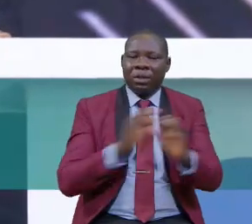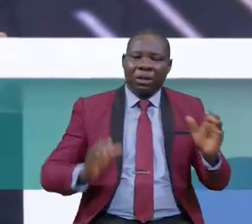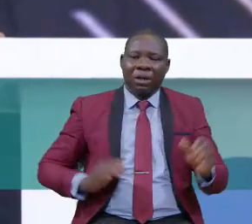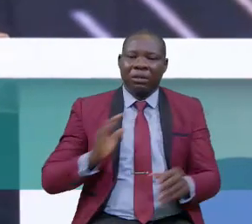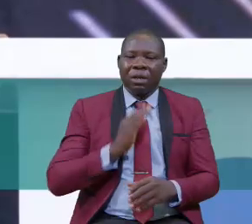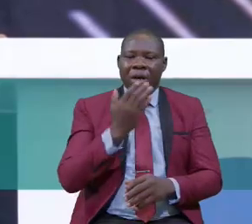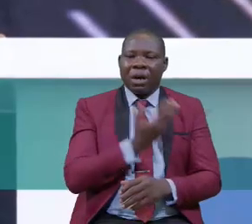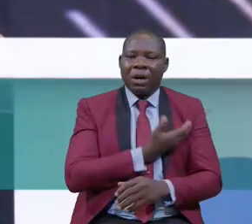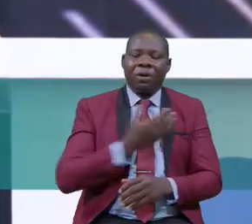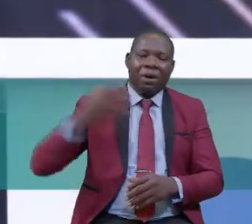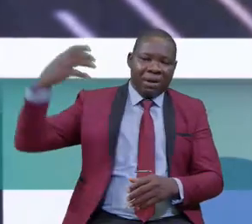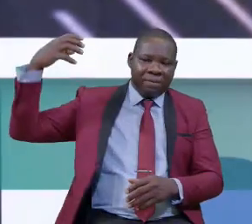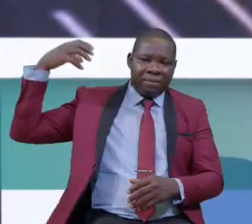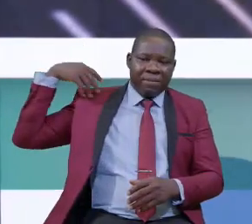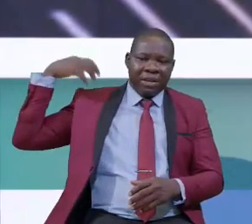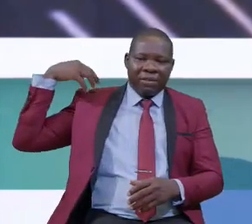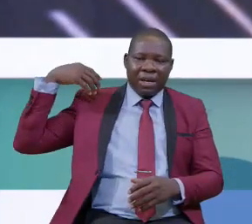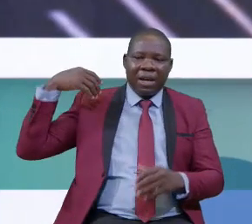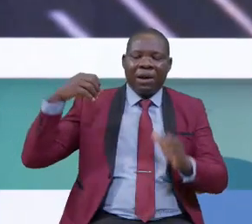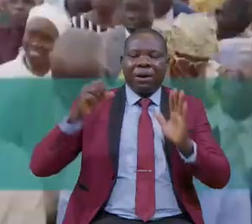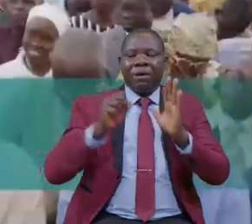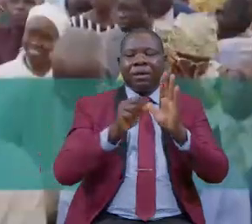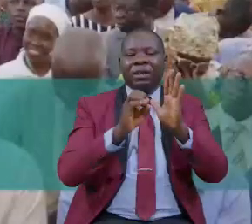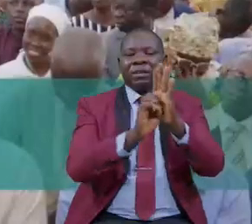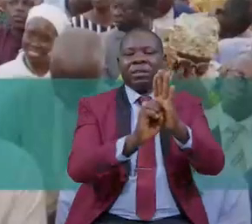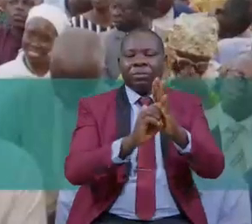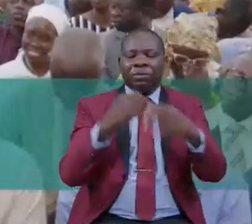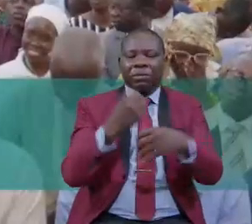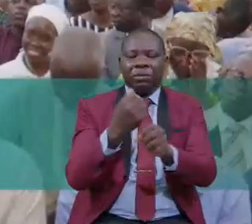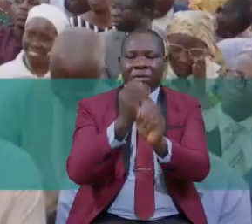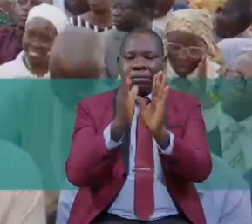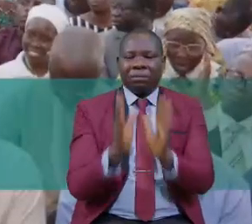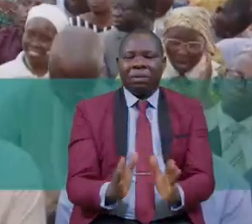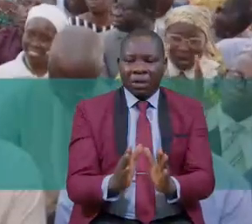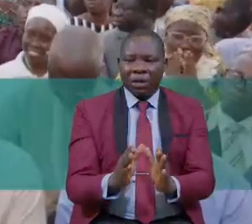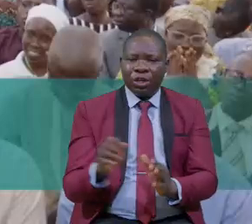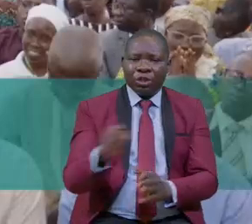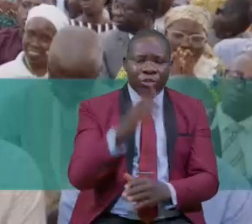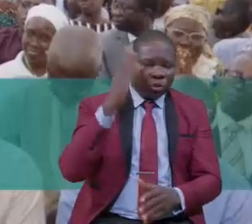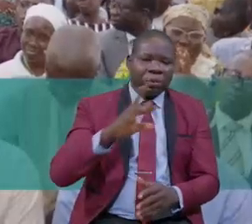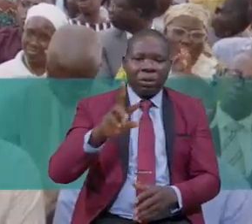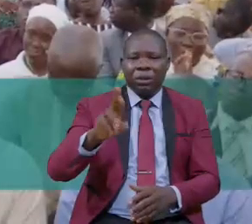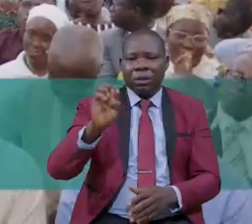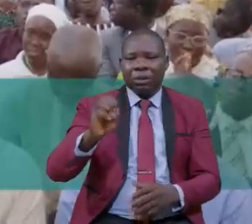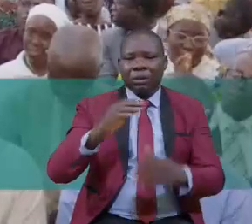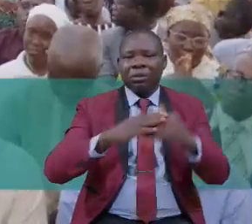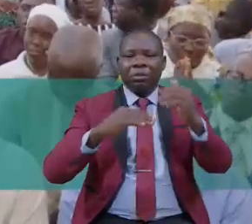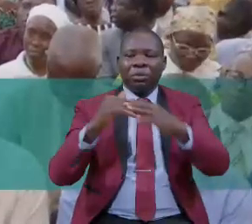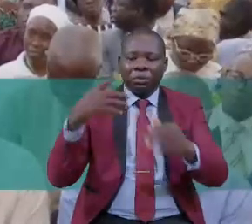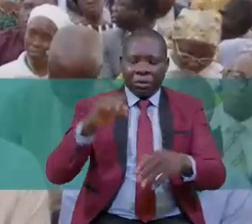maker. You will rebuild. Amen. The church in this land will be